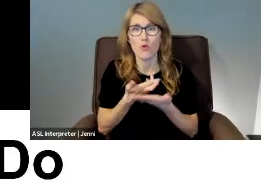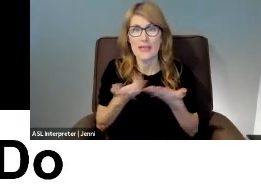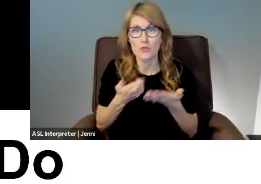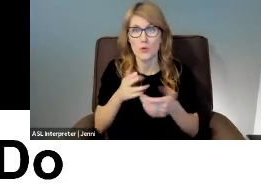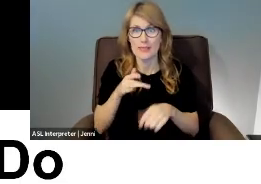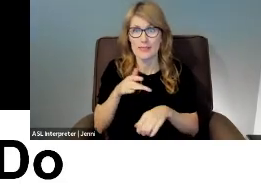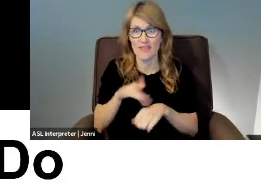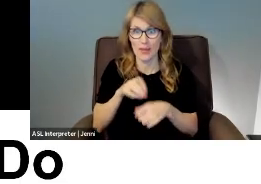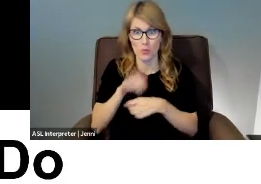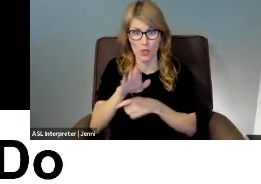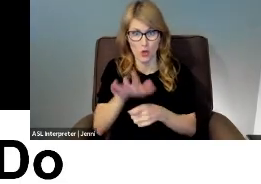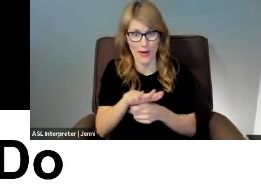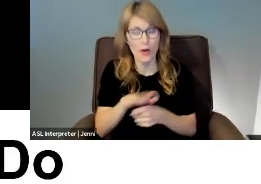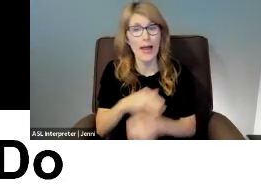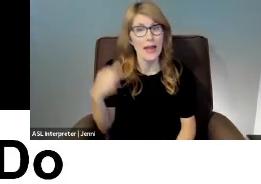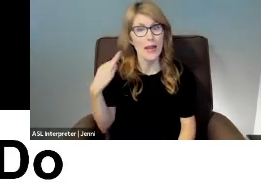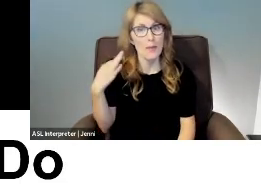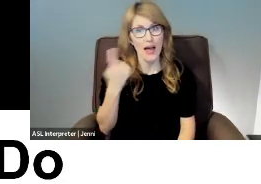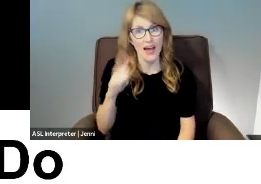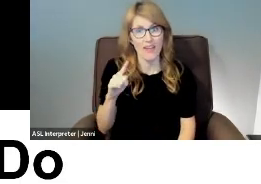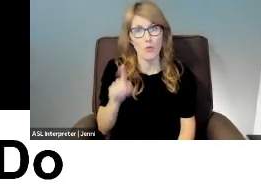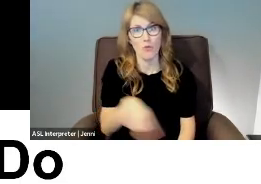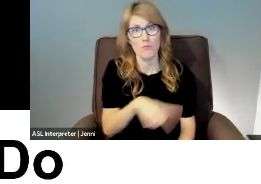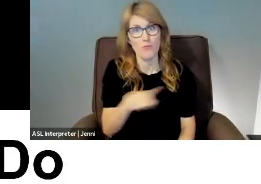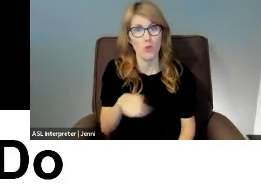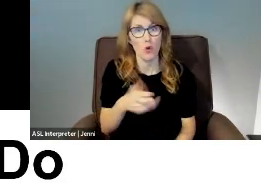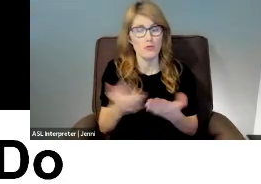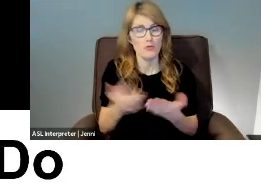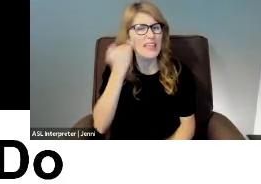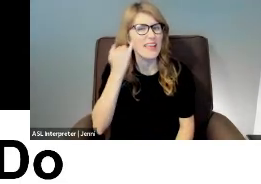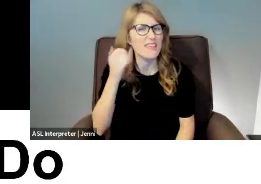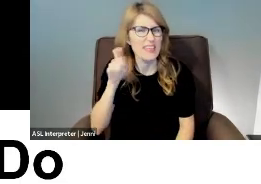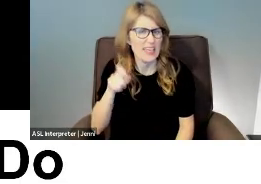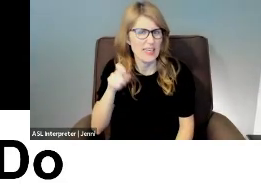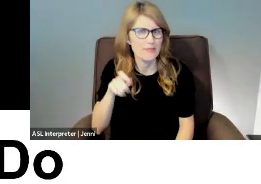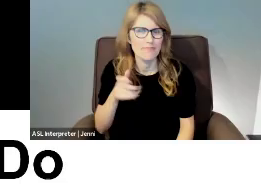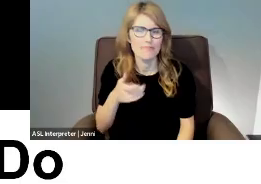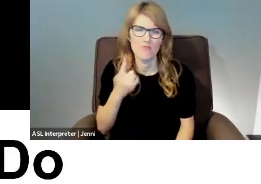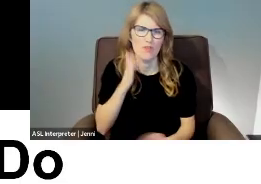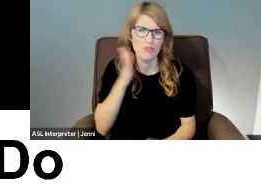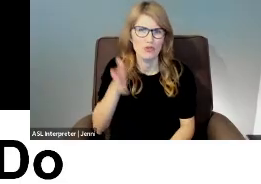for those resources if needed in the future.